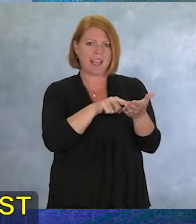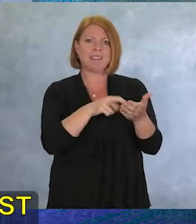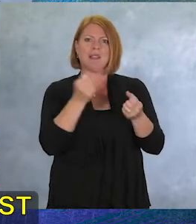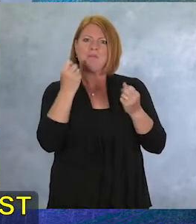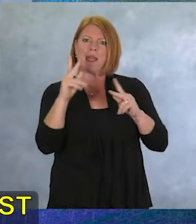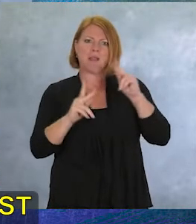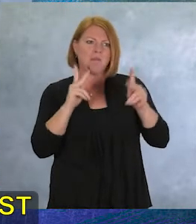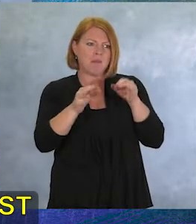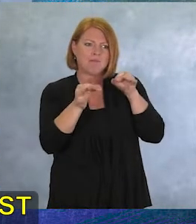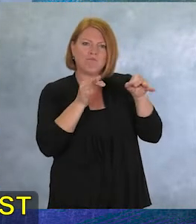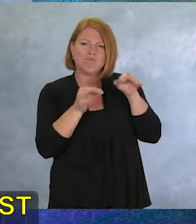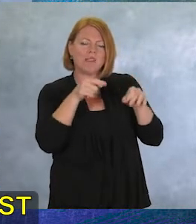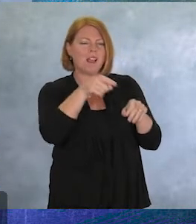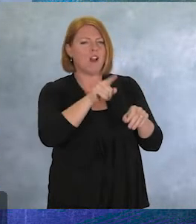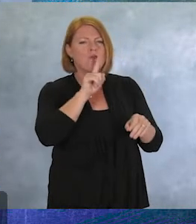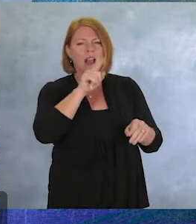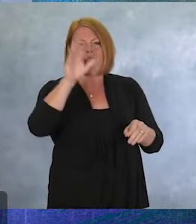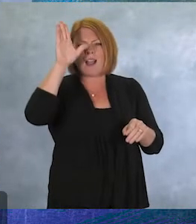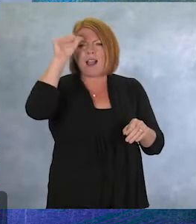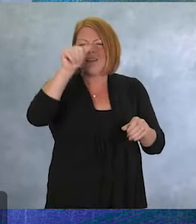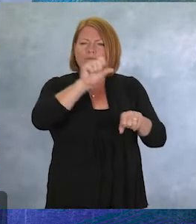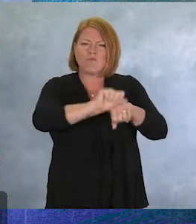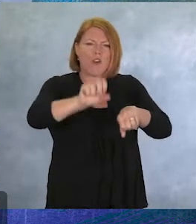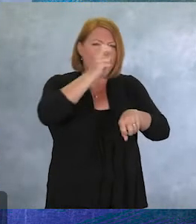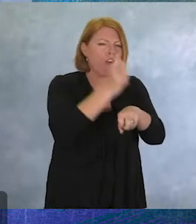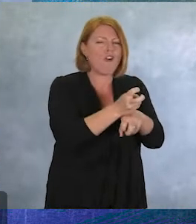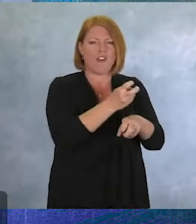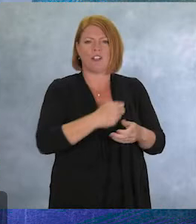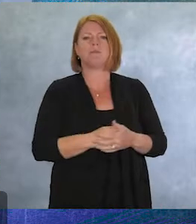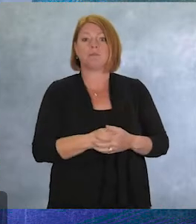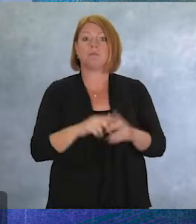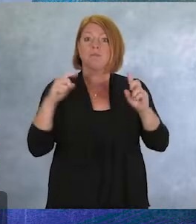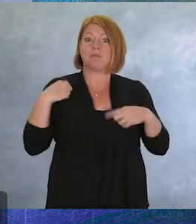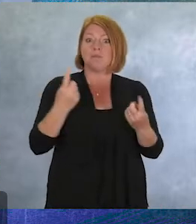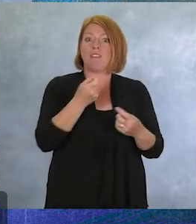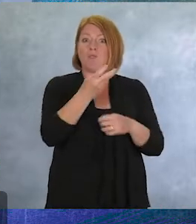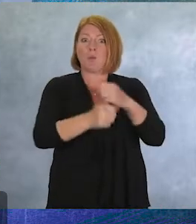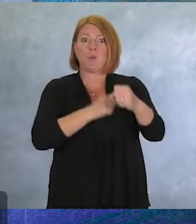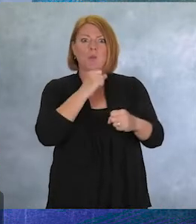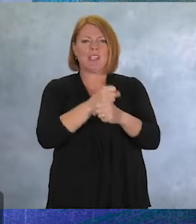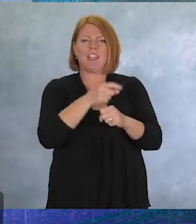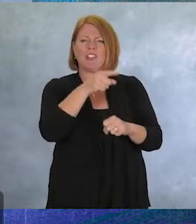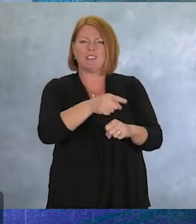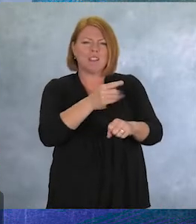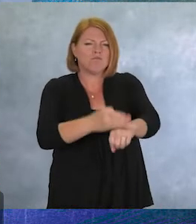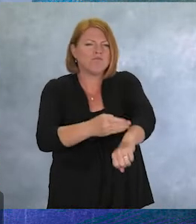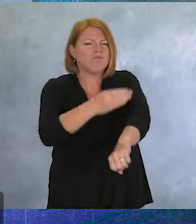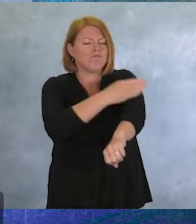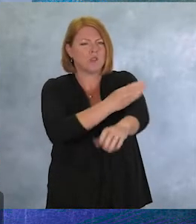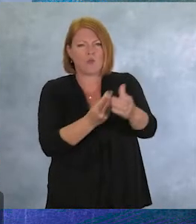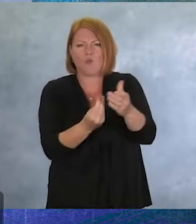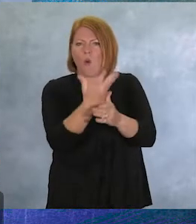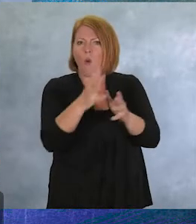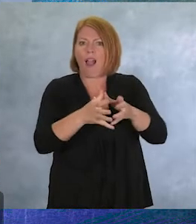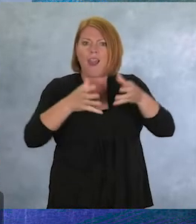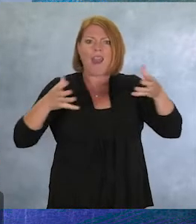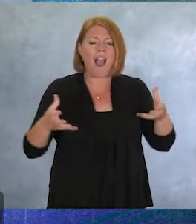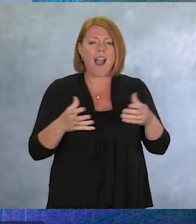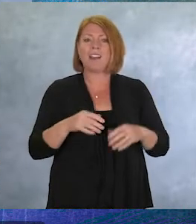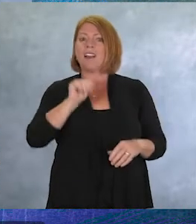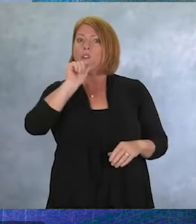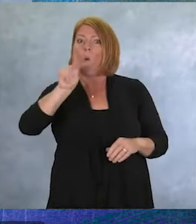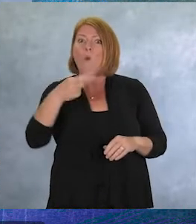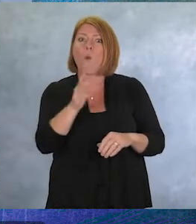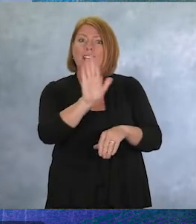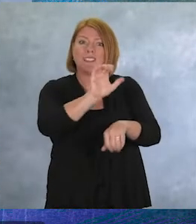as one of the most determined individuals his teachers have ever met. Over the last few years, he has grown and improved a great deal,